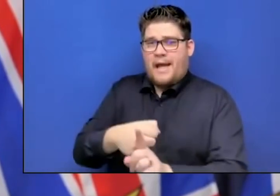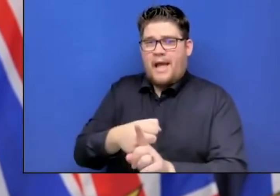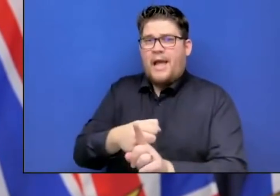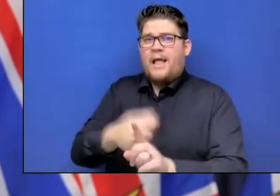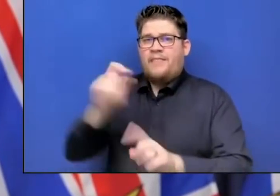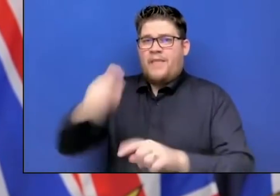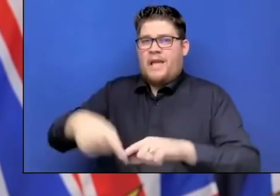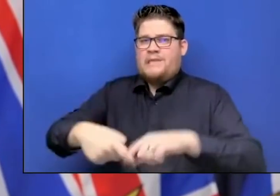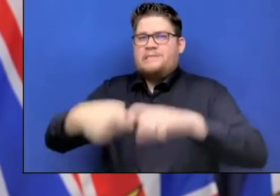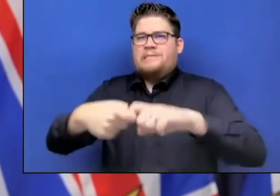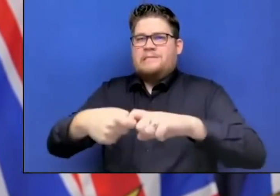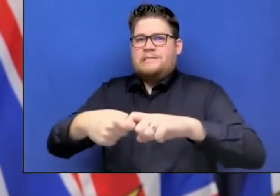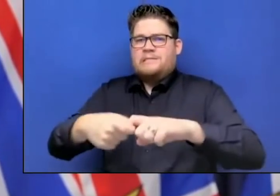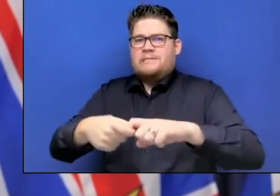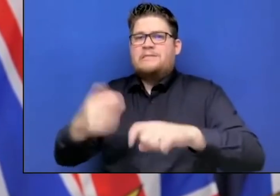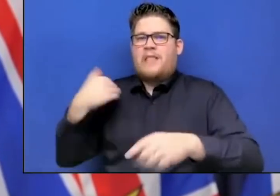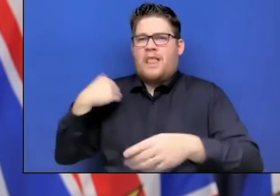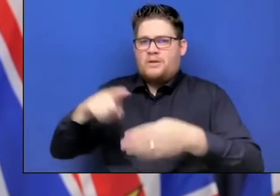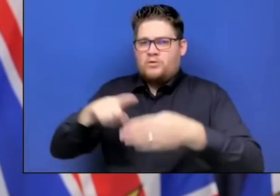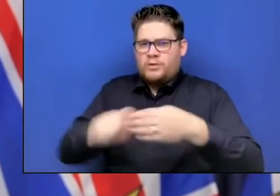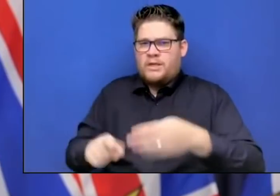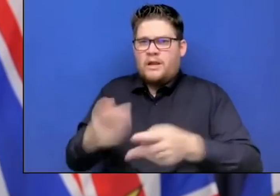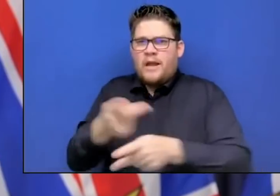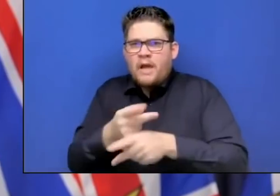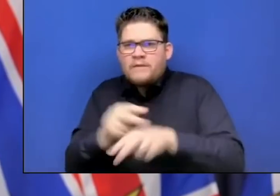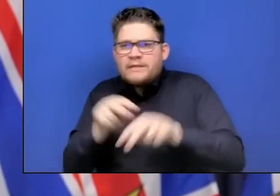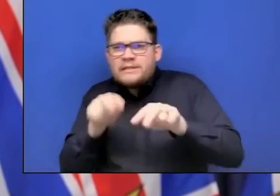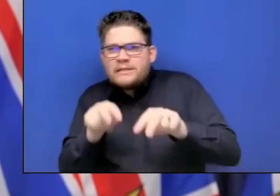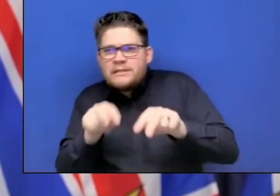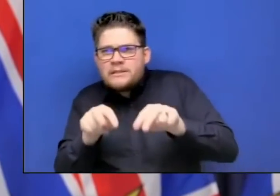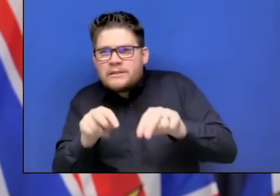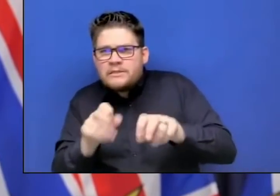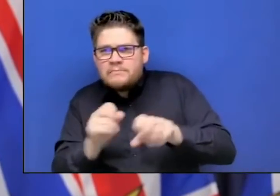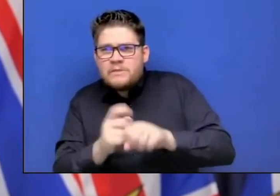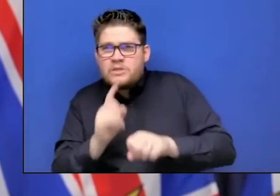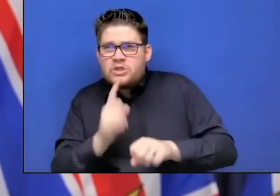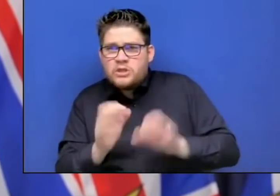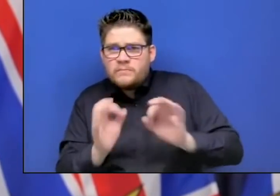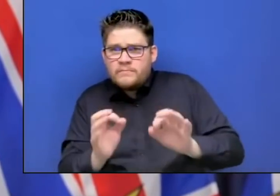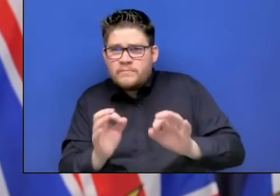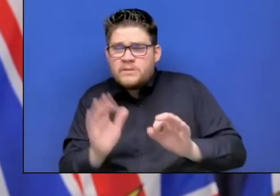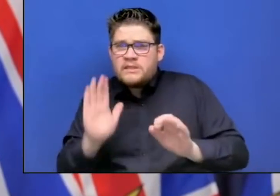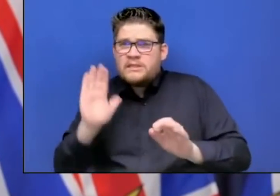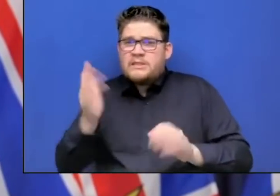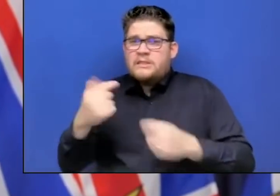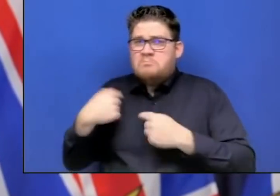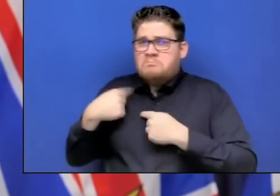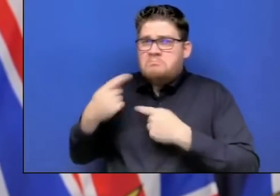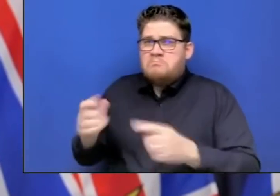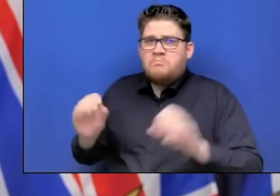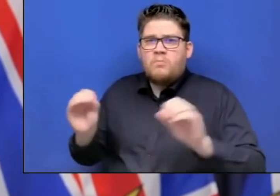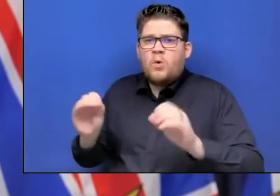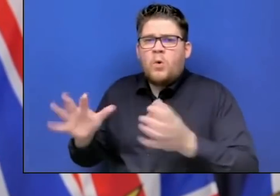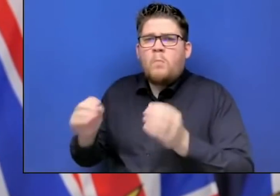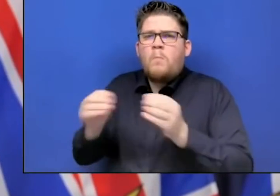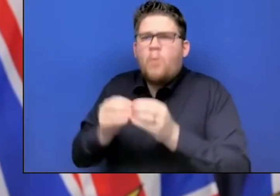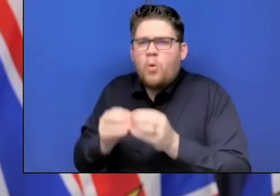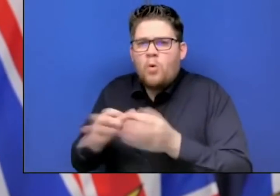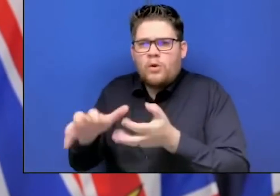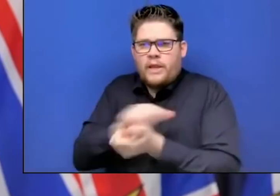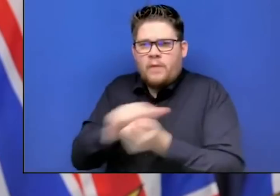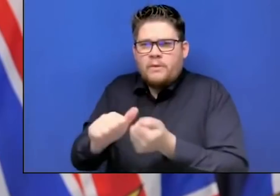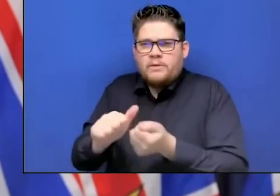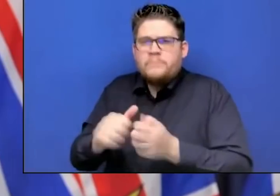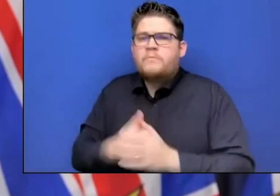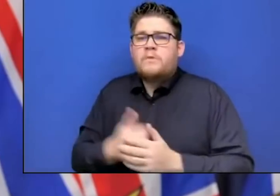14th storm events. We did that over the weekend as a precaution. While there doesn't appear to be significant damage, many of the highways